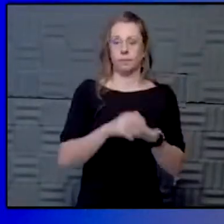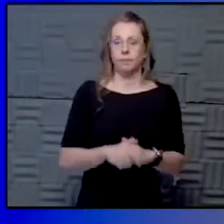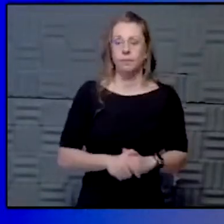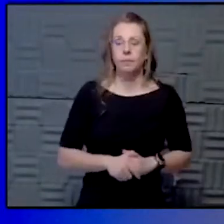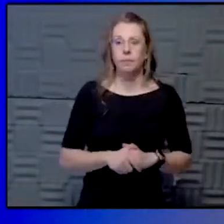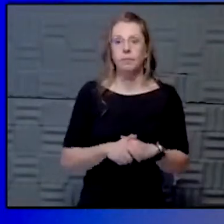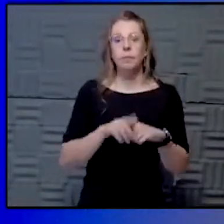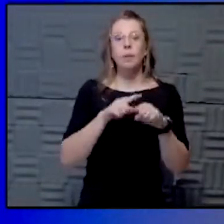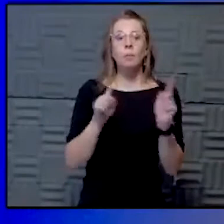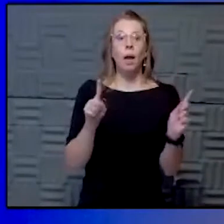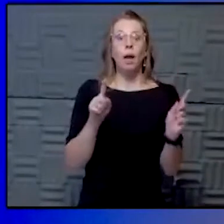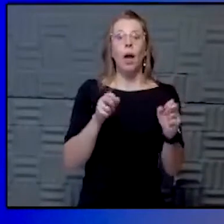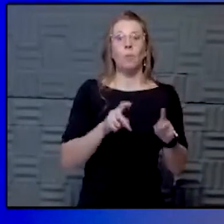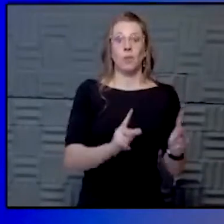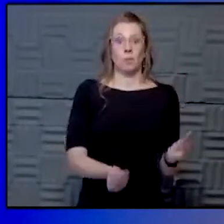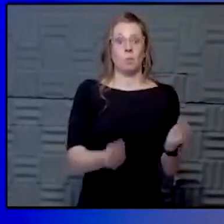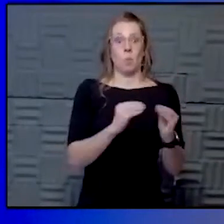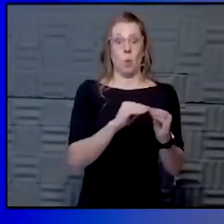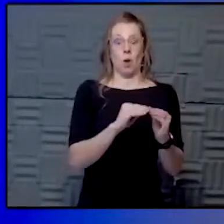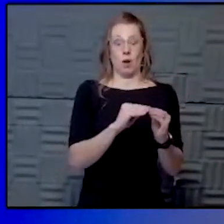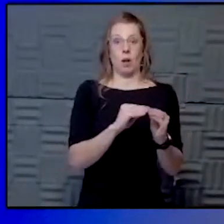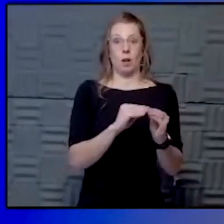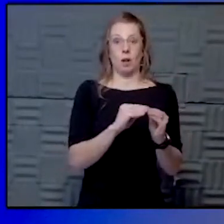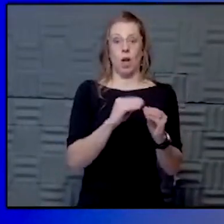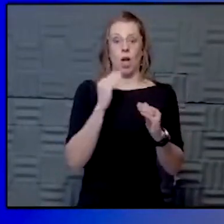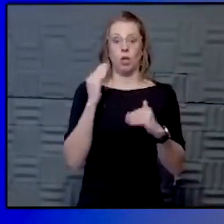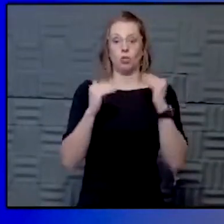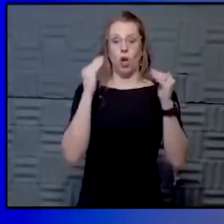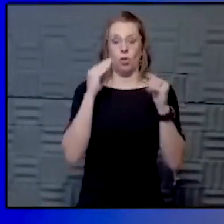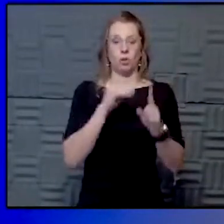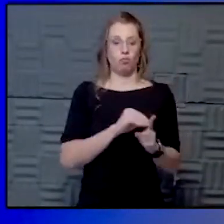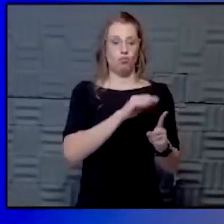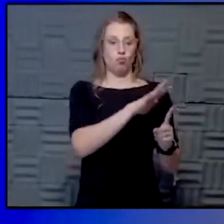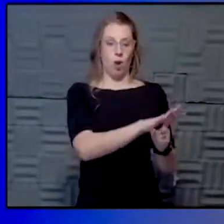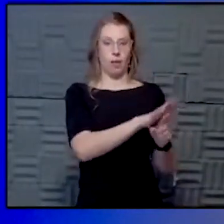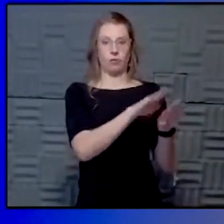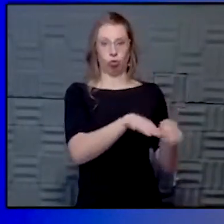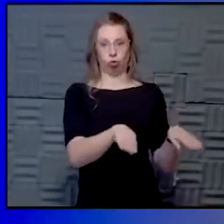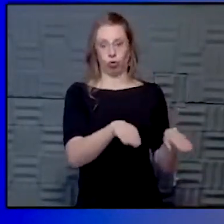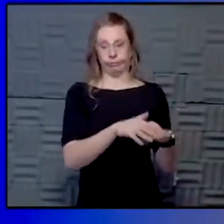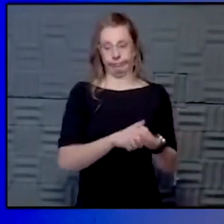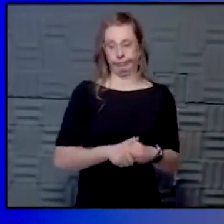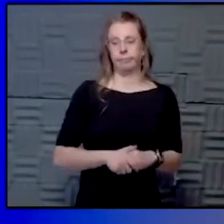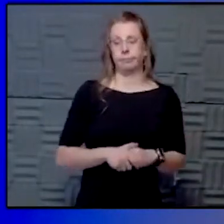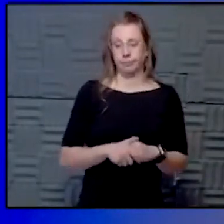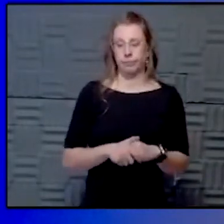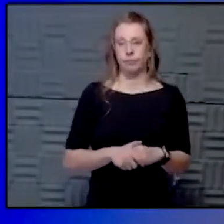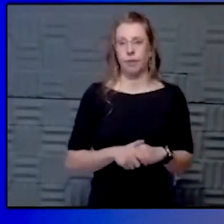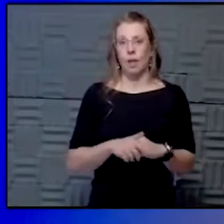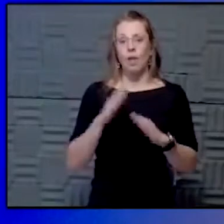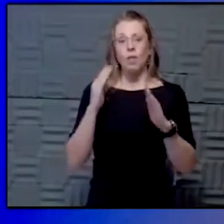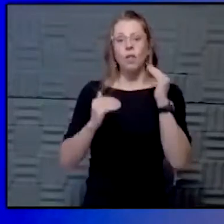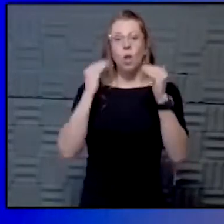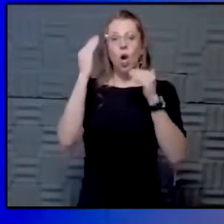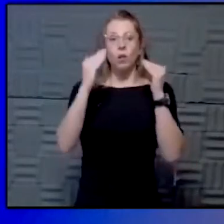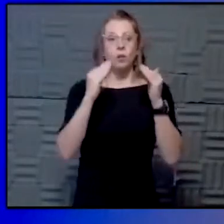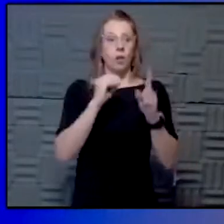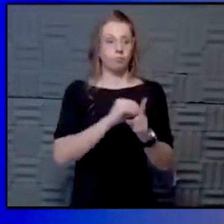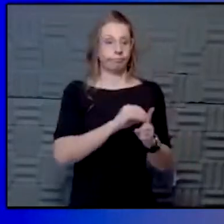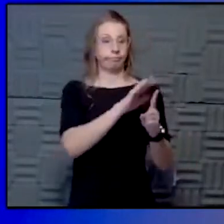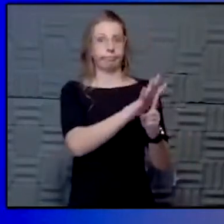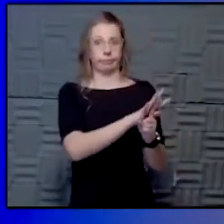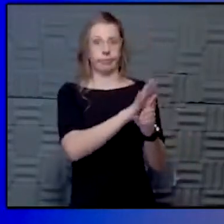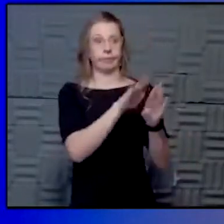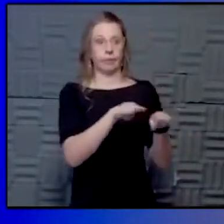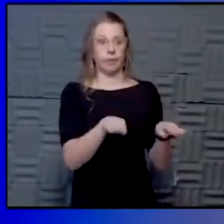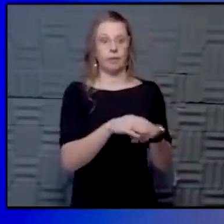higher chance of having, when adults have it, being able to spread it to the kids. So there is that chance if the adults are bringing it home to the kids. So getting